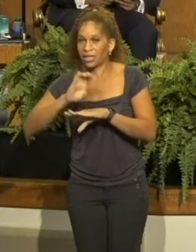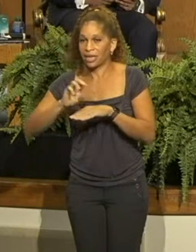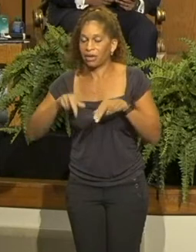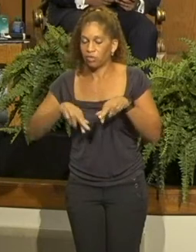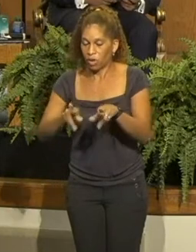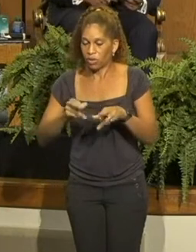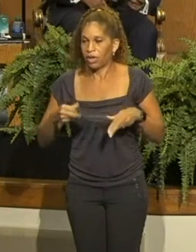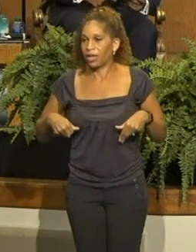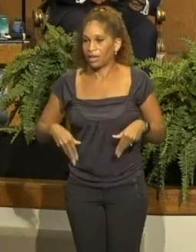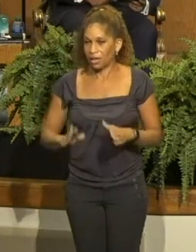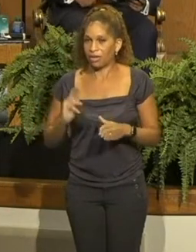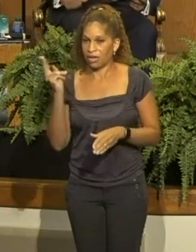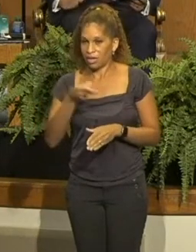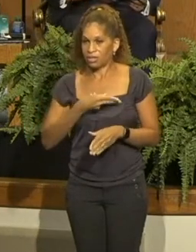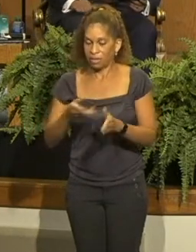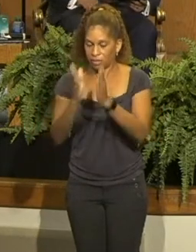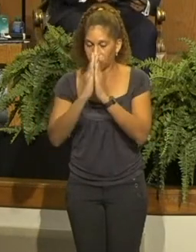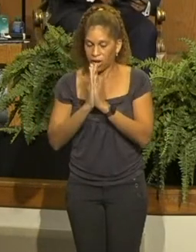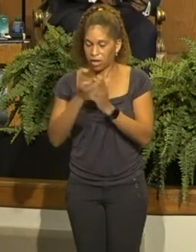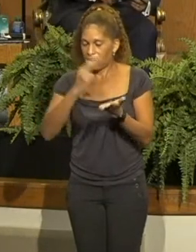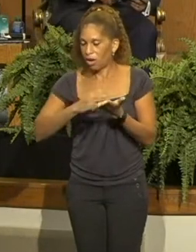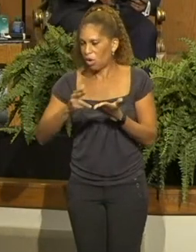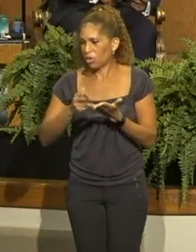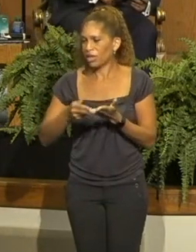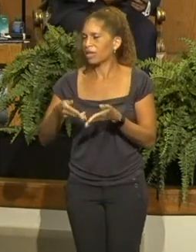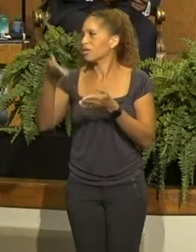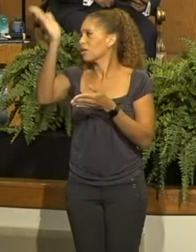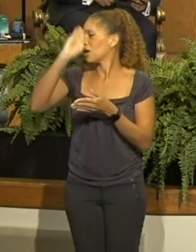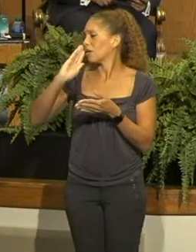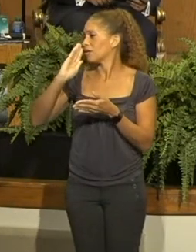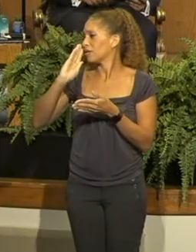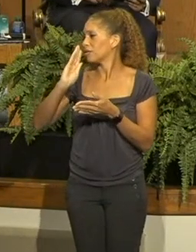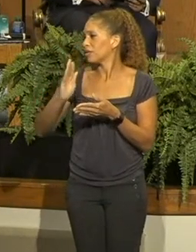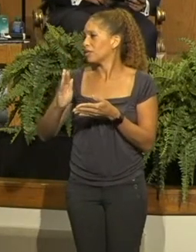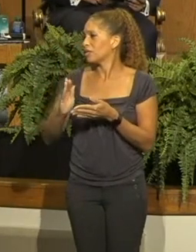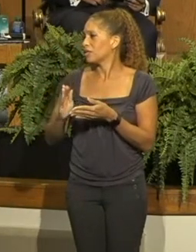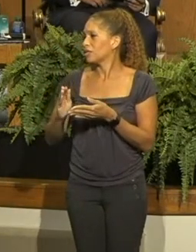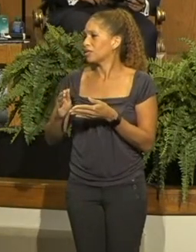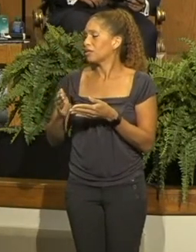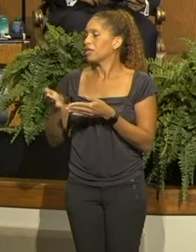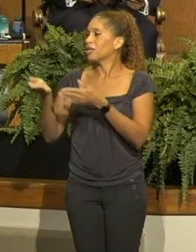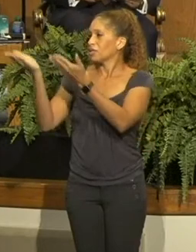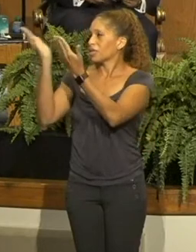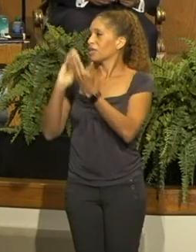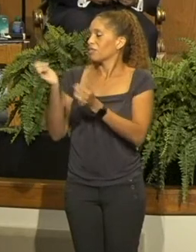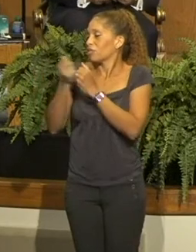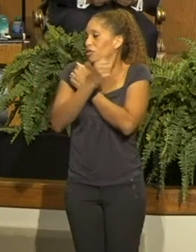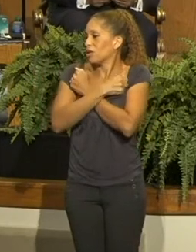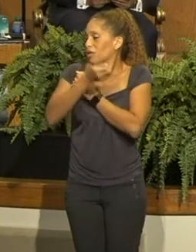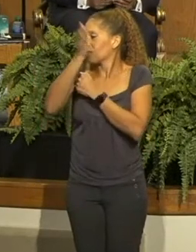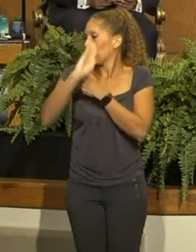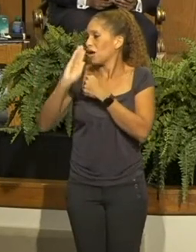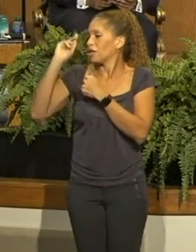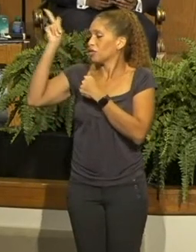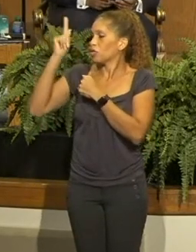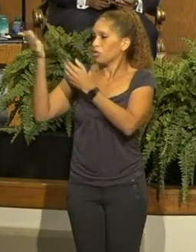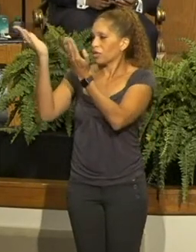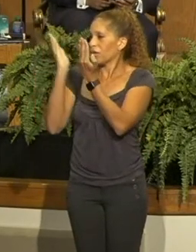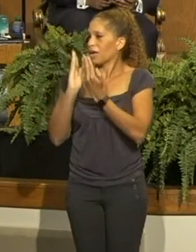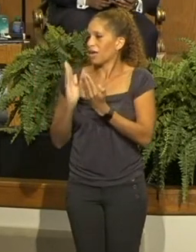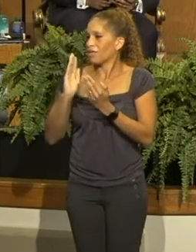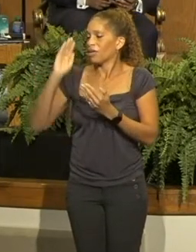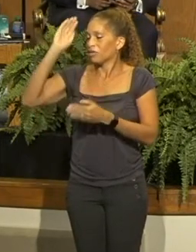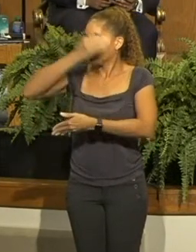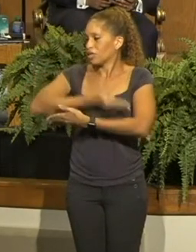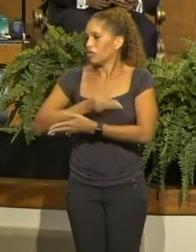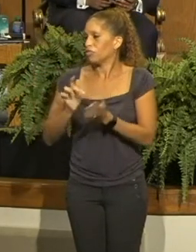Let us pray. Holy and righteous God, giving and loving God, you gave through your Son, Jesus Christ,